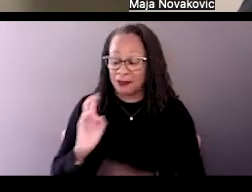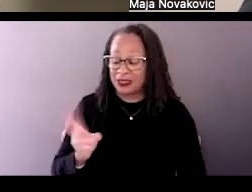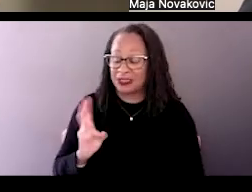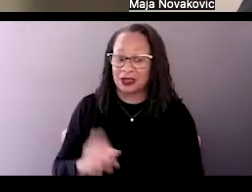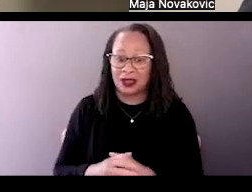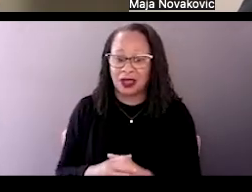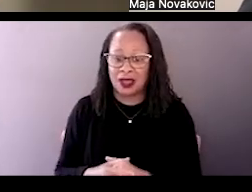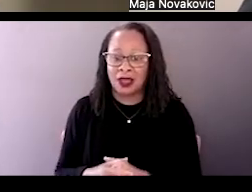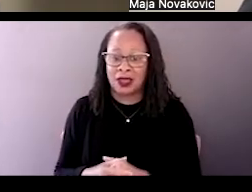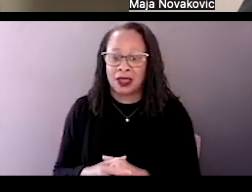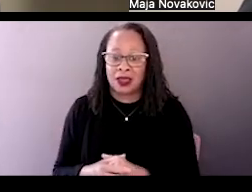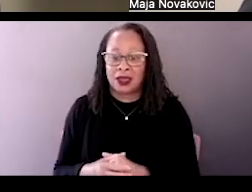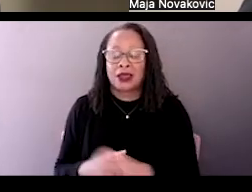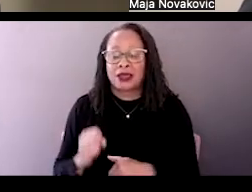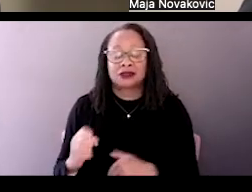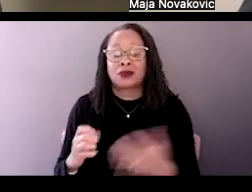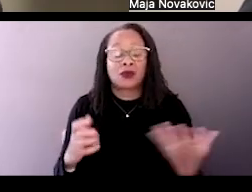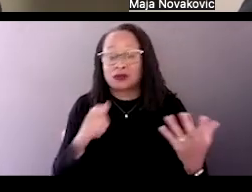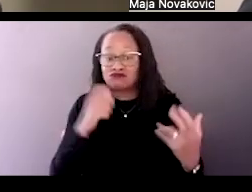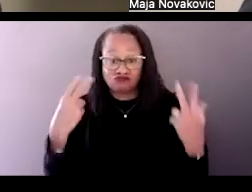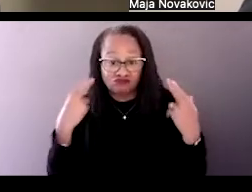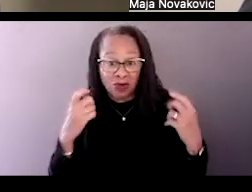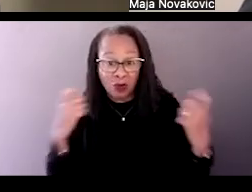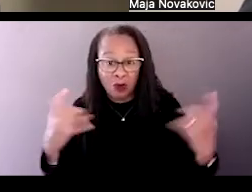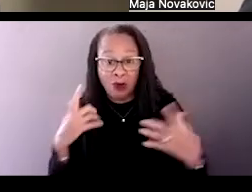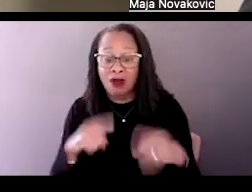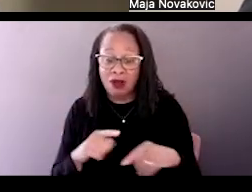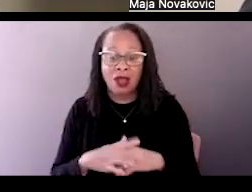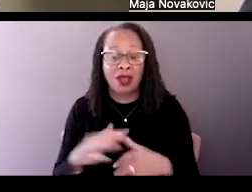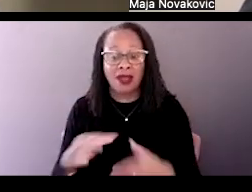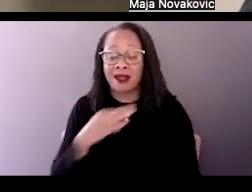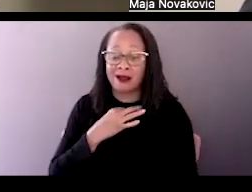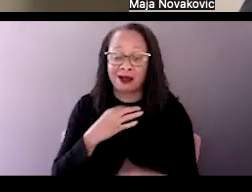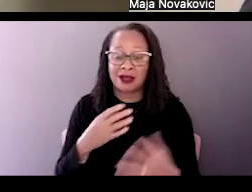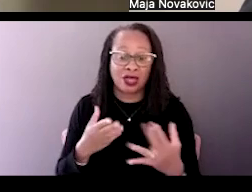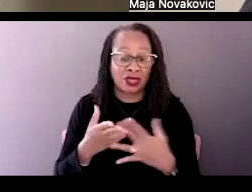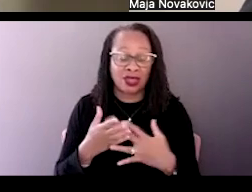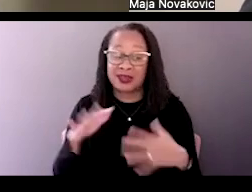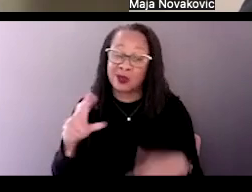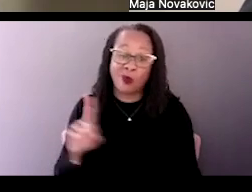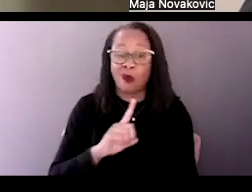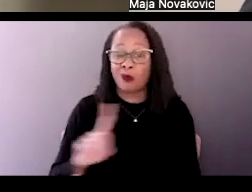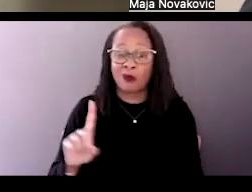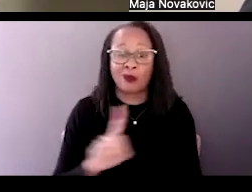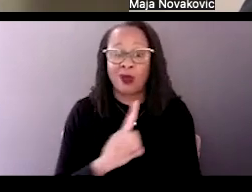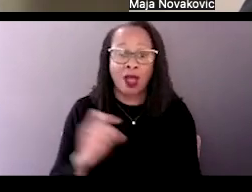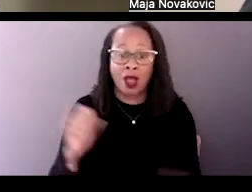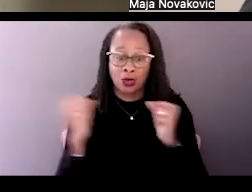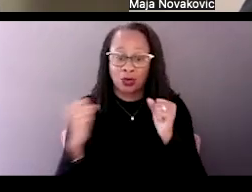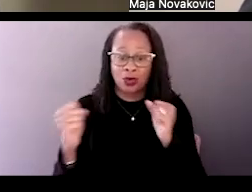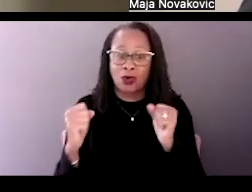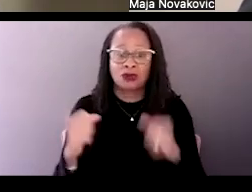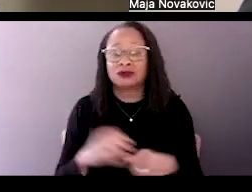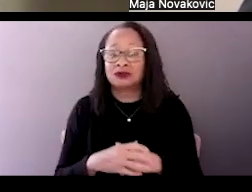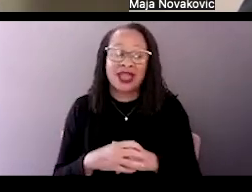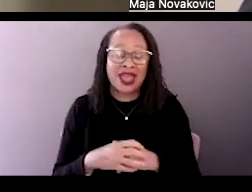off what annoys him. Emin wanders through the cold landscape and finds refuge into